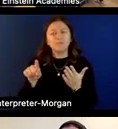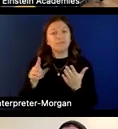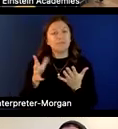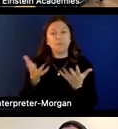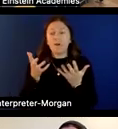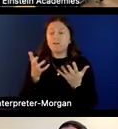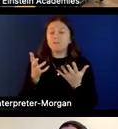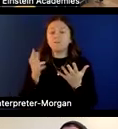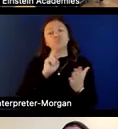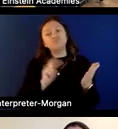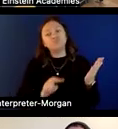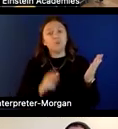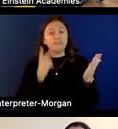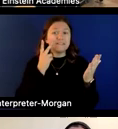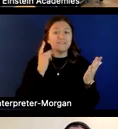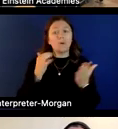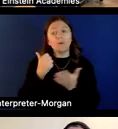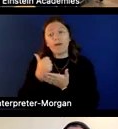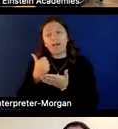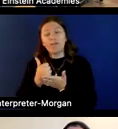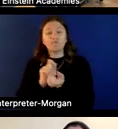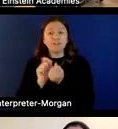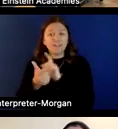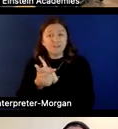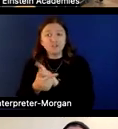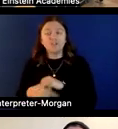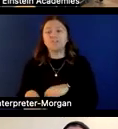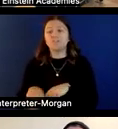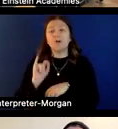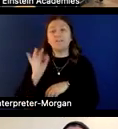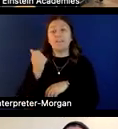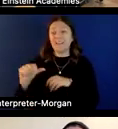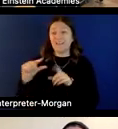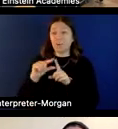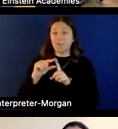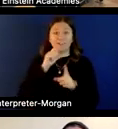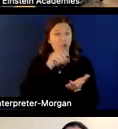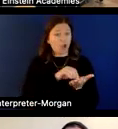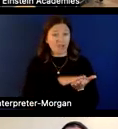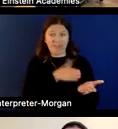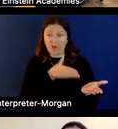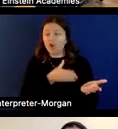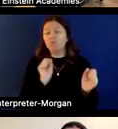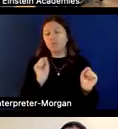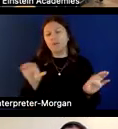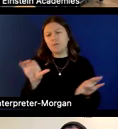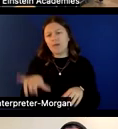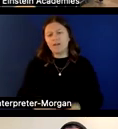you want to help with the translations, or if there is a word that's not on there, you could do that.